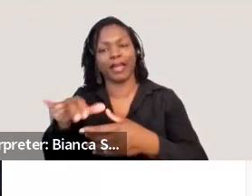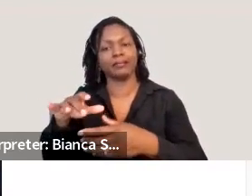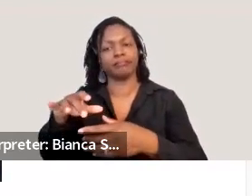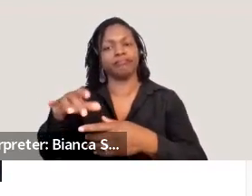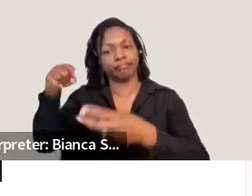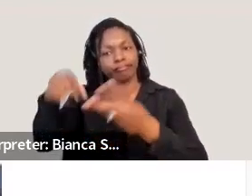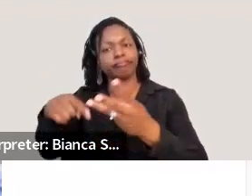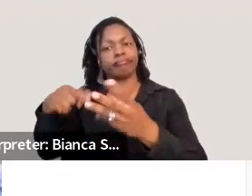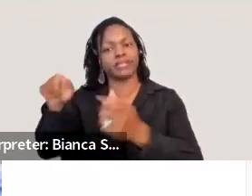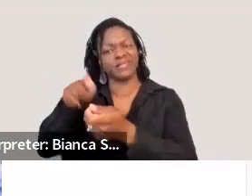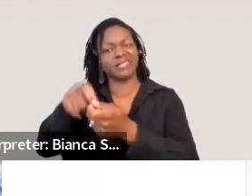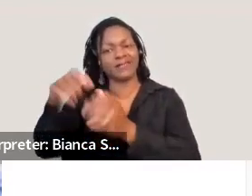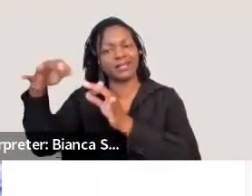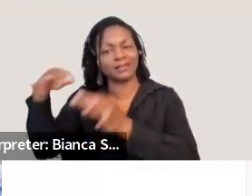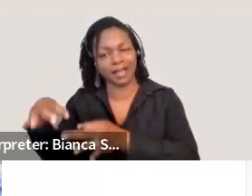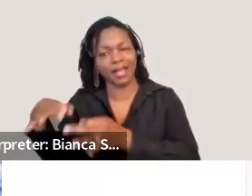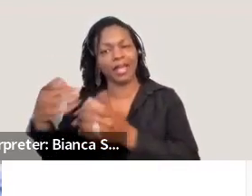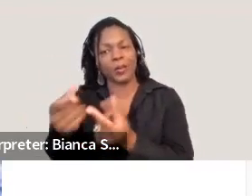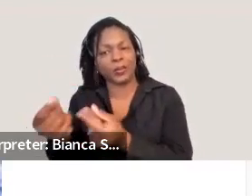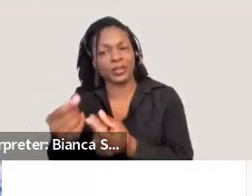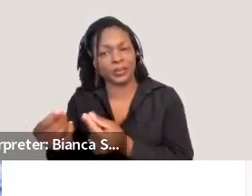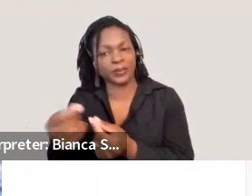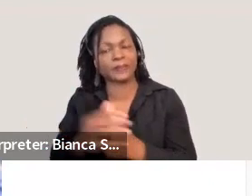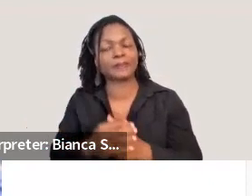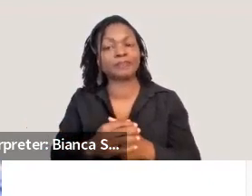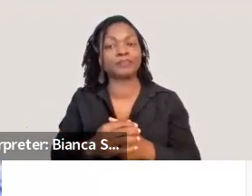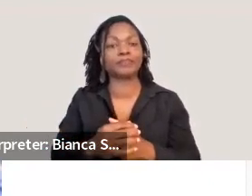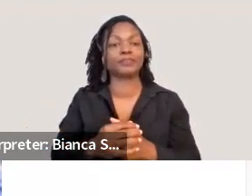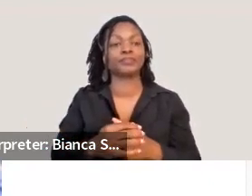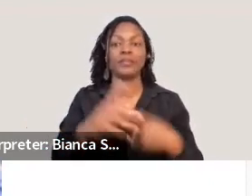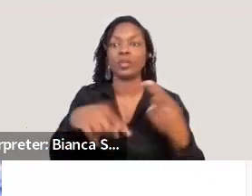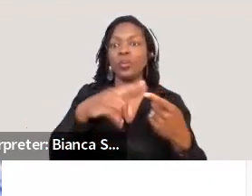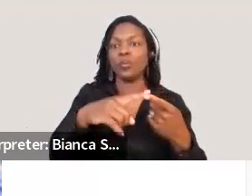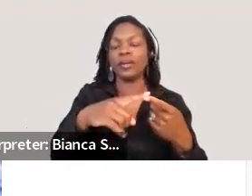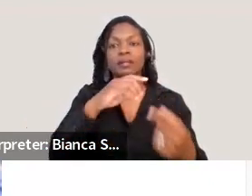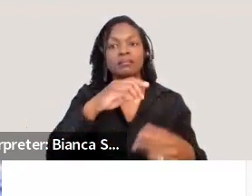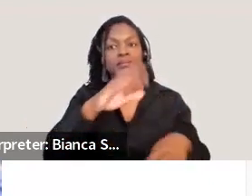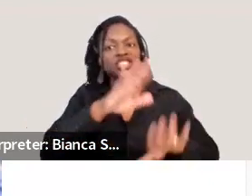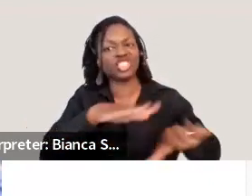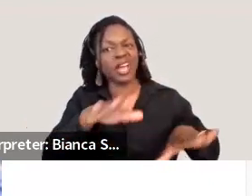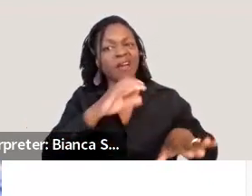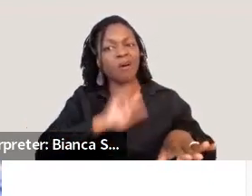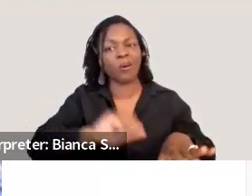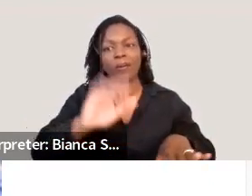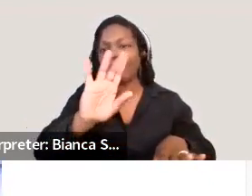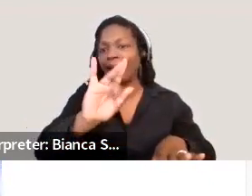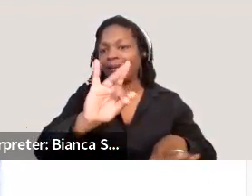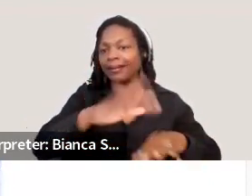about that. You know, when your child turns 18, there's a bunch of things, advocacy, there's all kinds